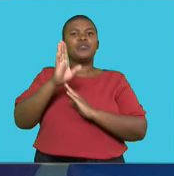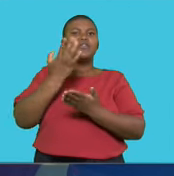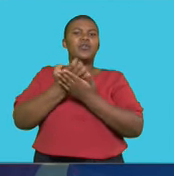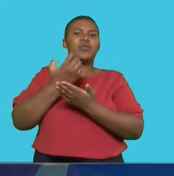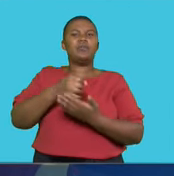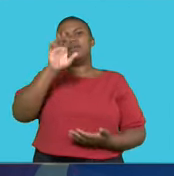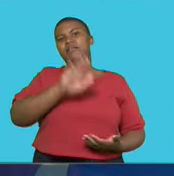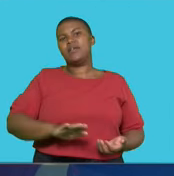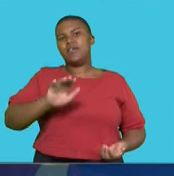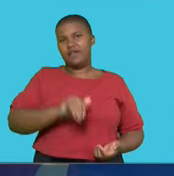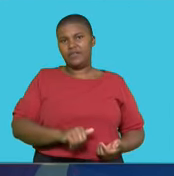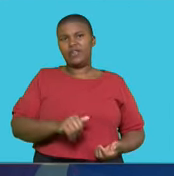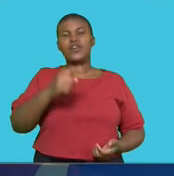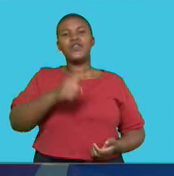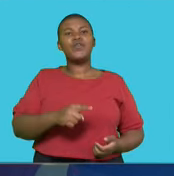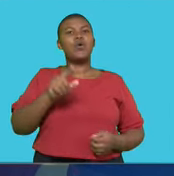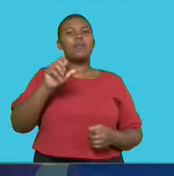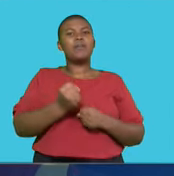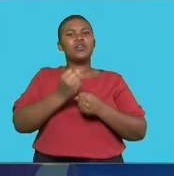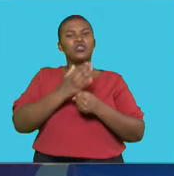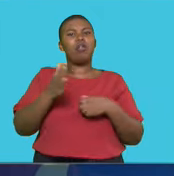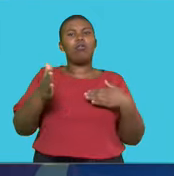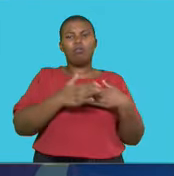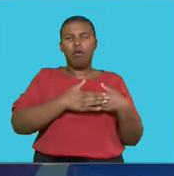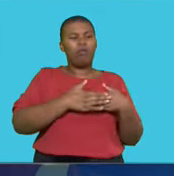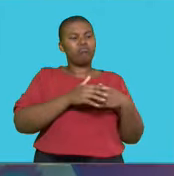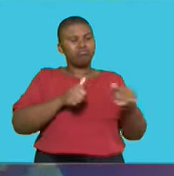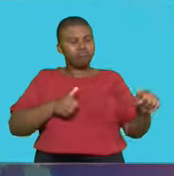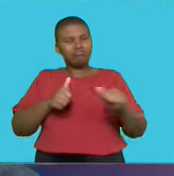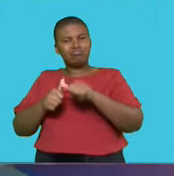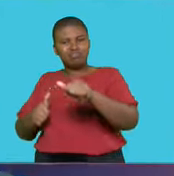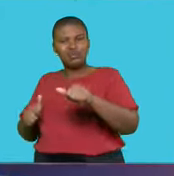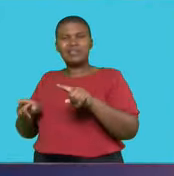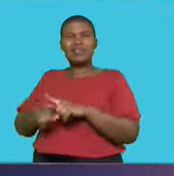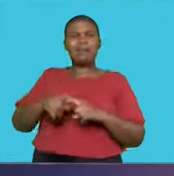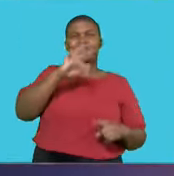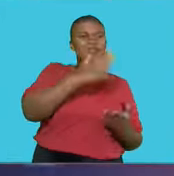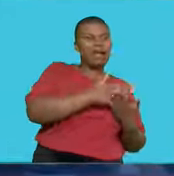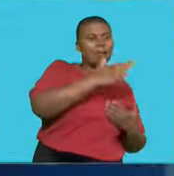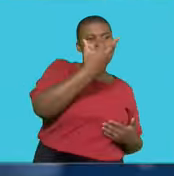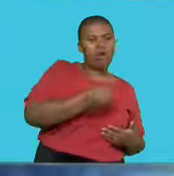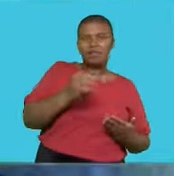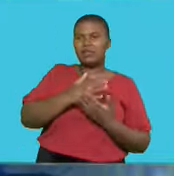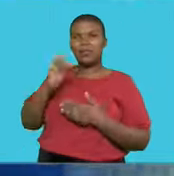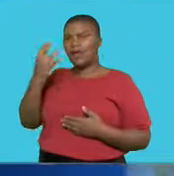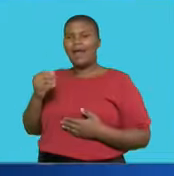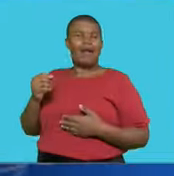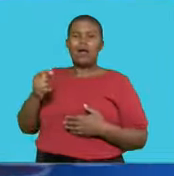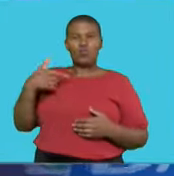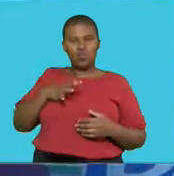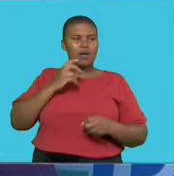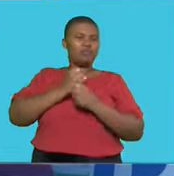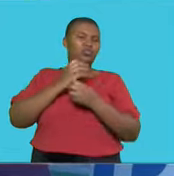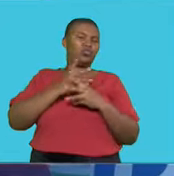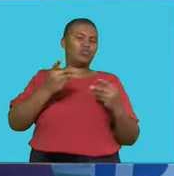South Africa in a bid to close the gap between the haves and have-nots. And that is located at the